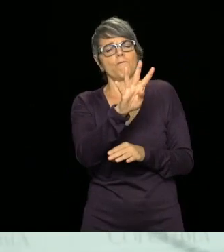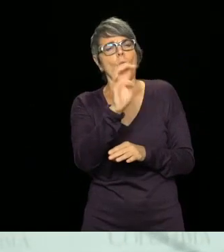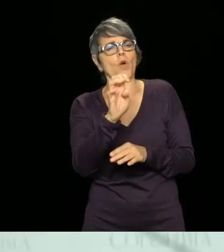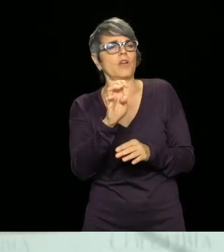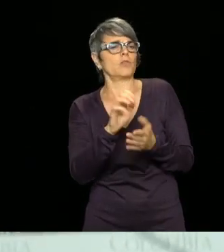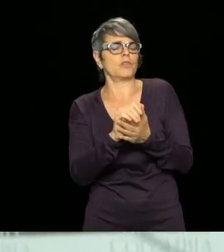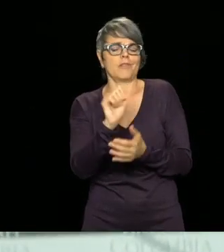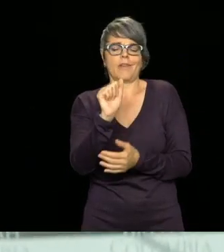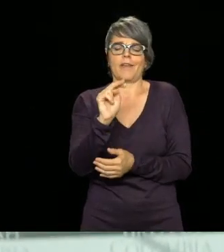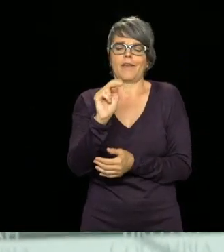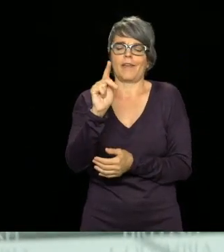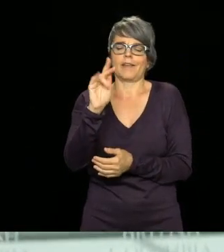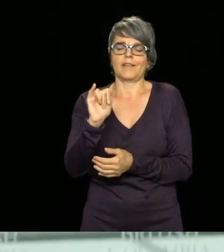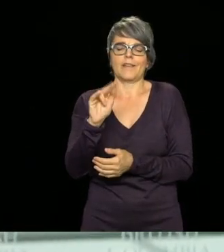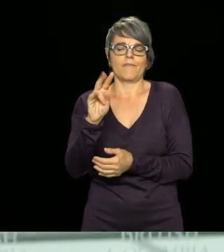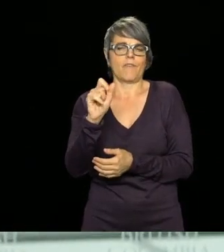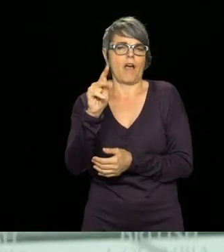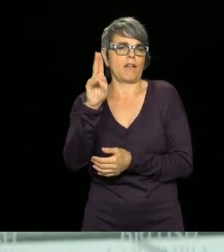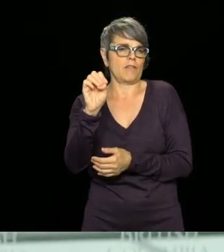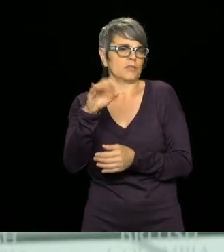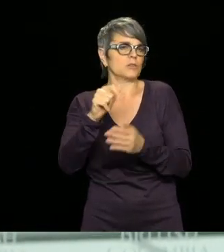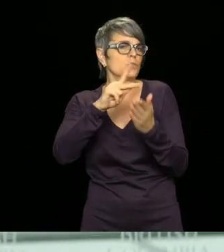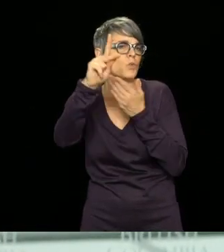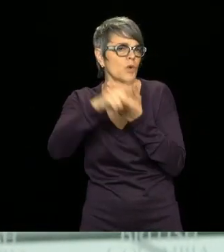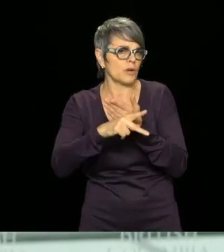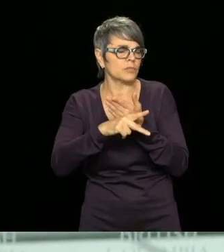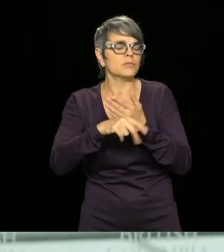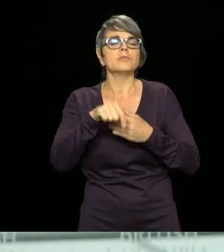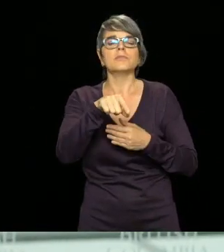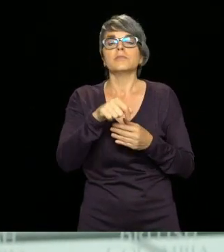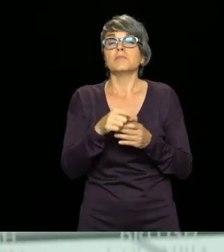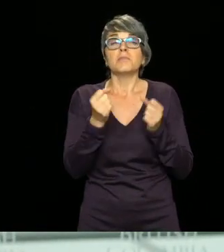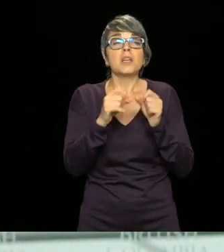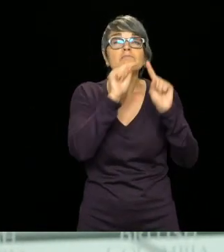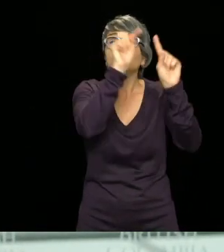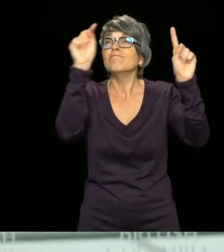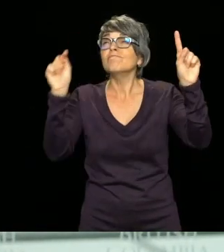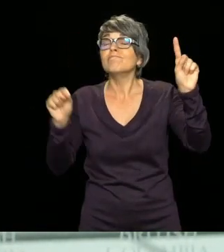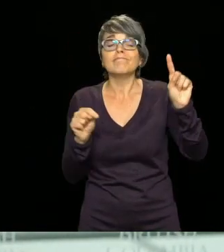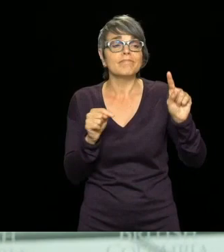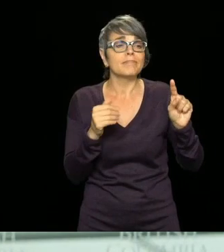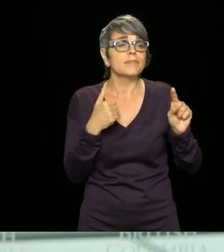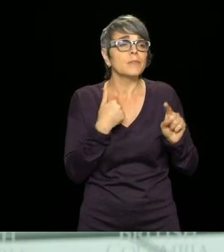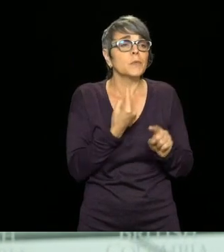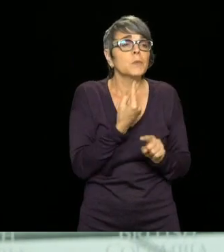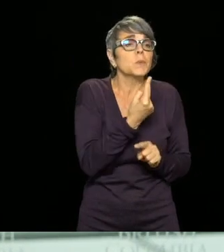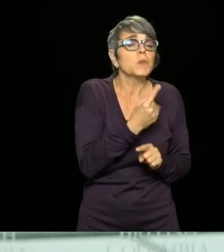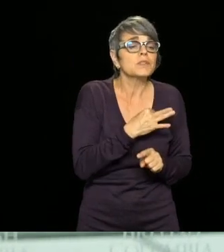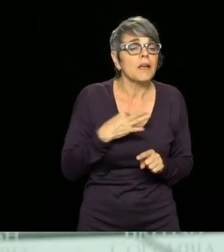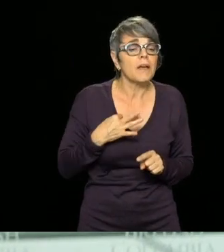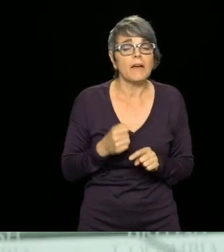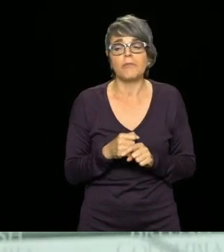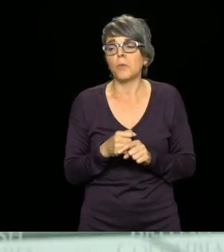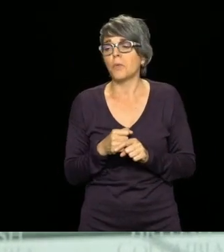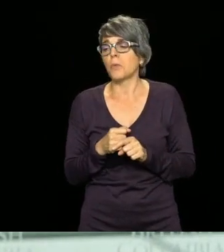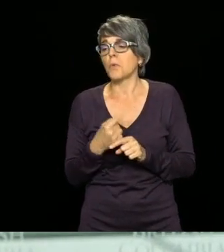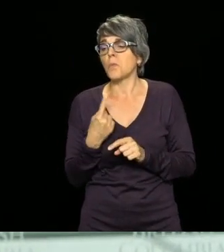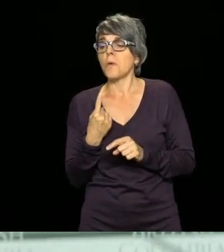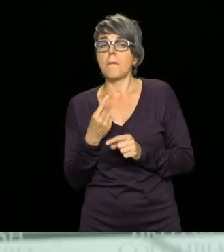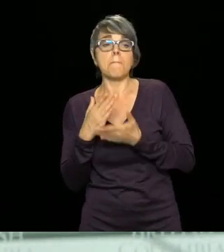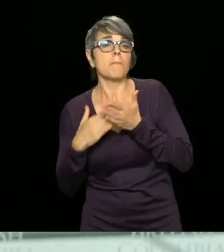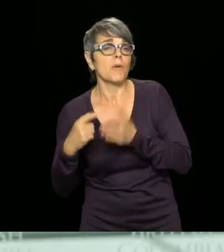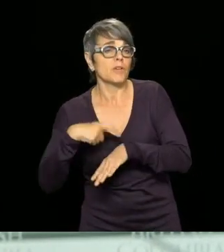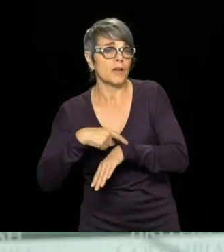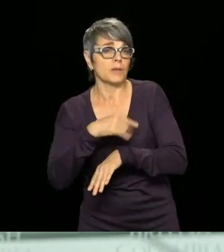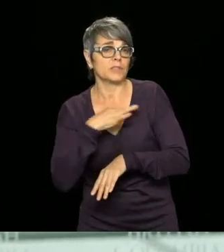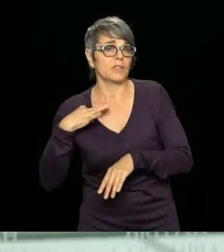of them have one staff or one part-time staff, and I think that is something that we're interested in talking